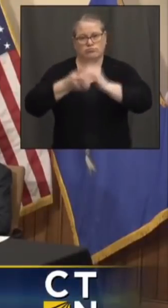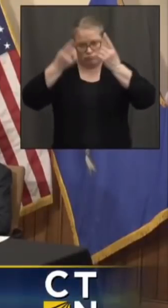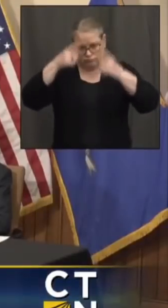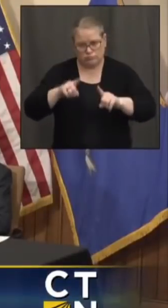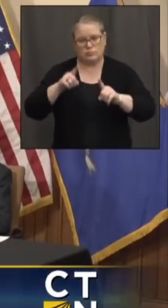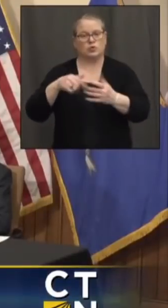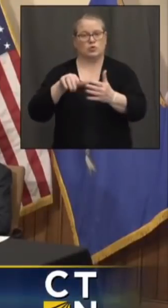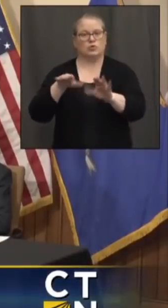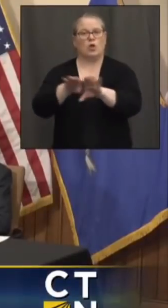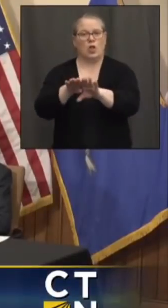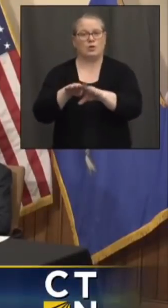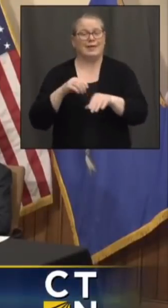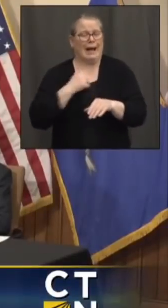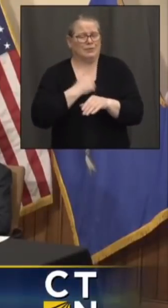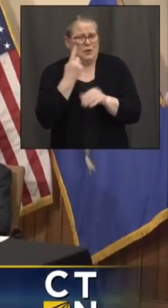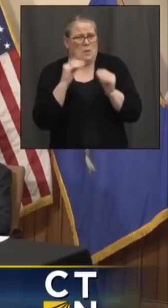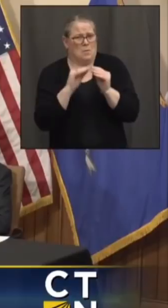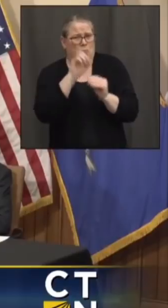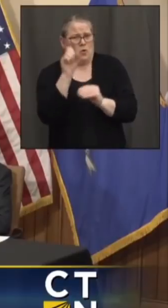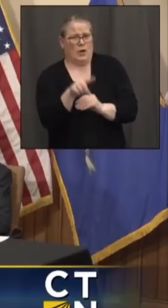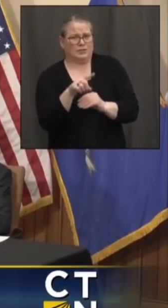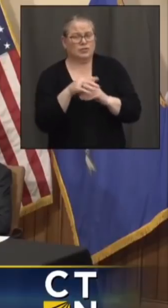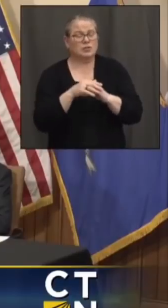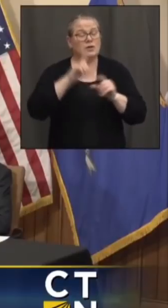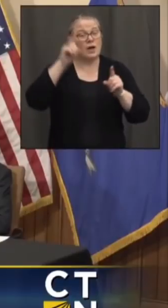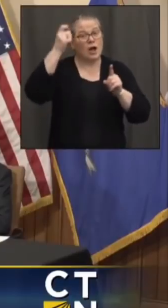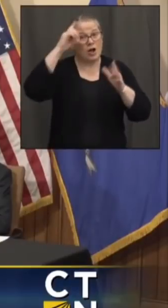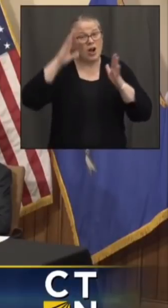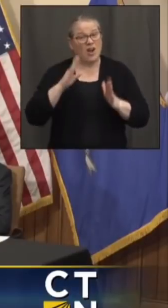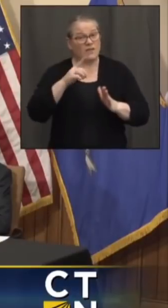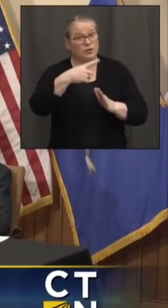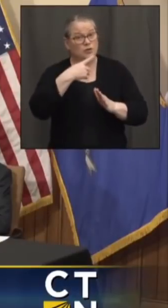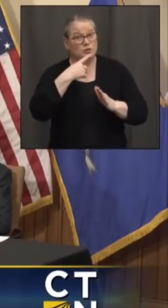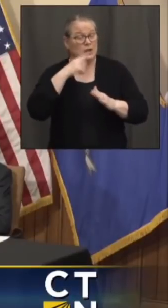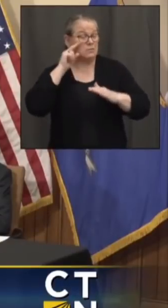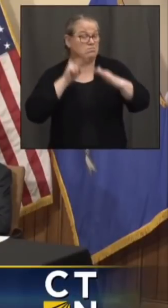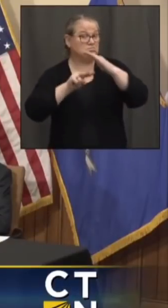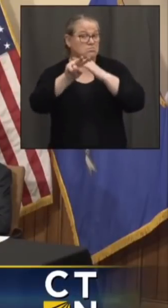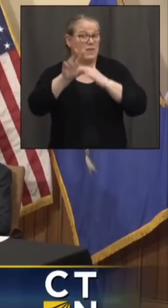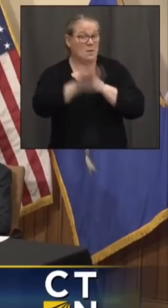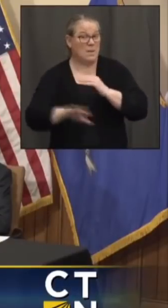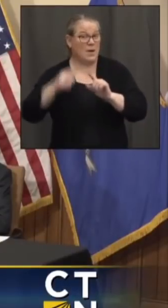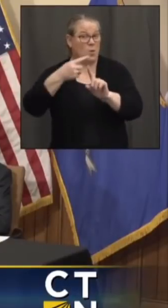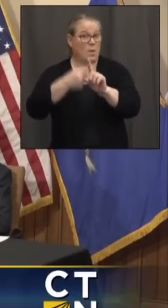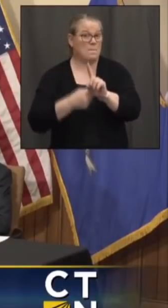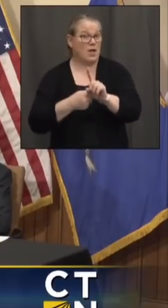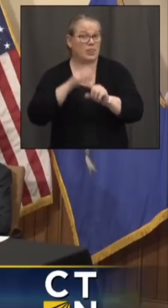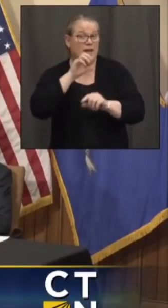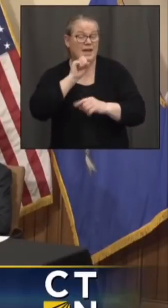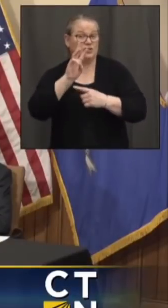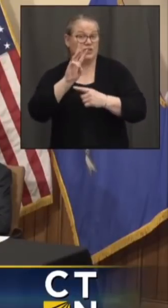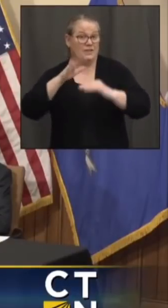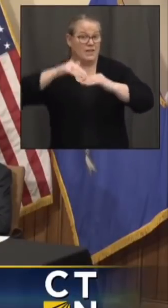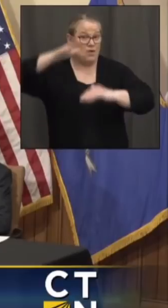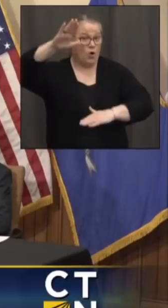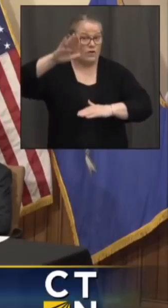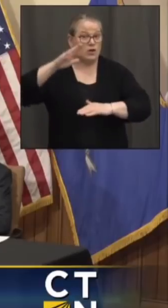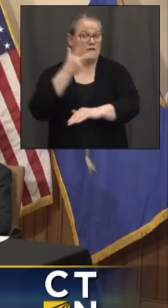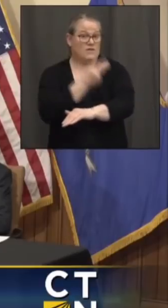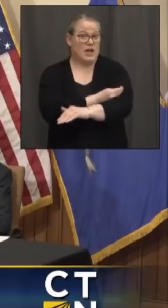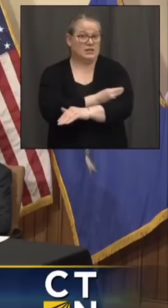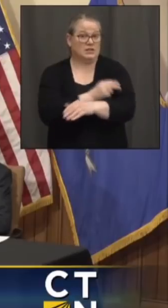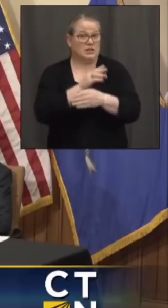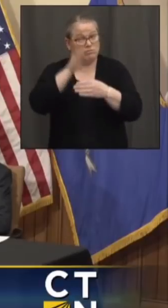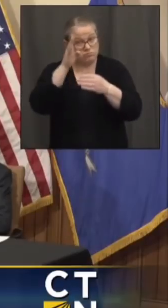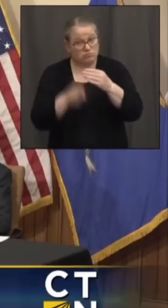one. Governor, you said probably it'll take a month to get people 65 and older vaccinated. Is that just with